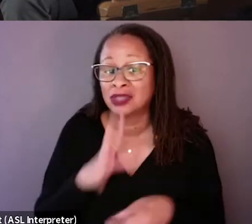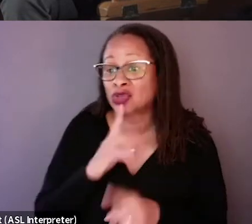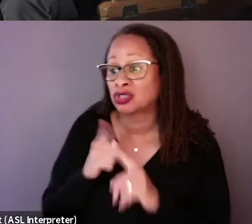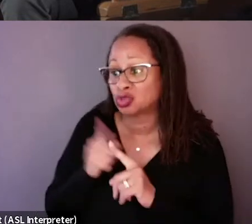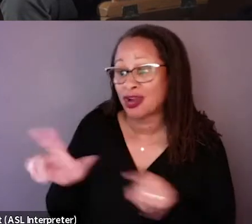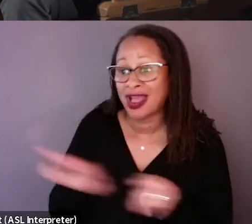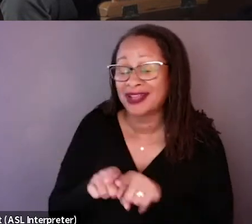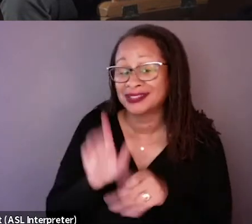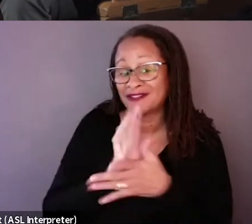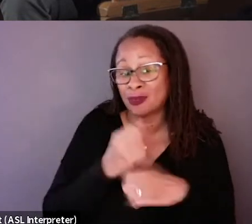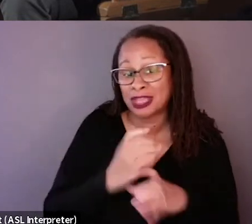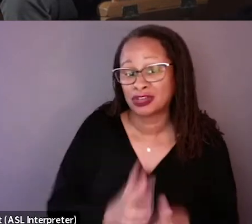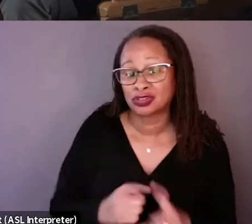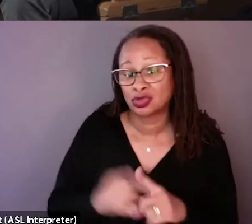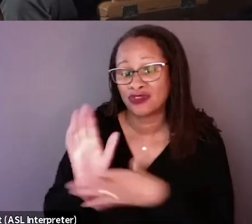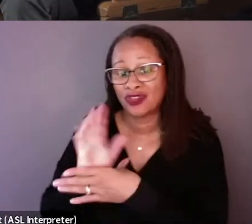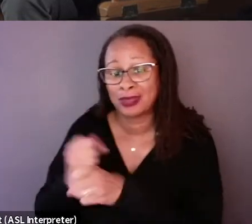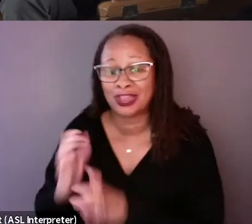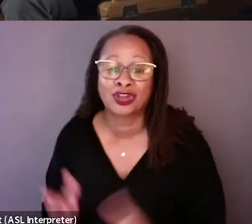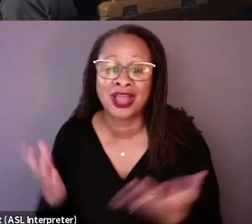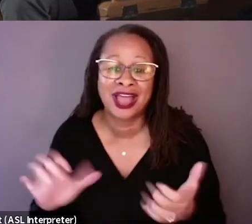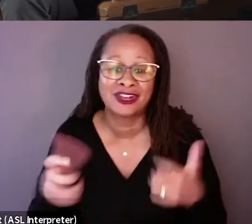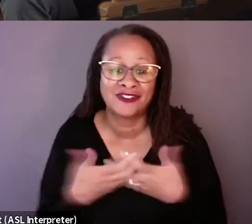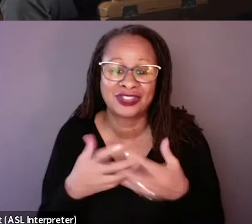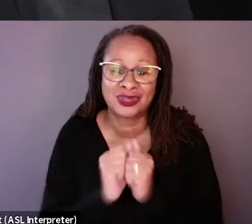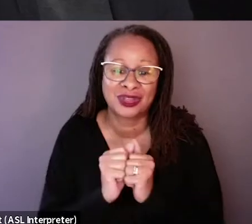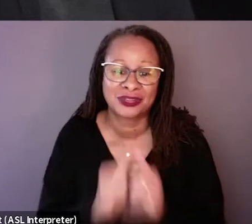filmmaker, like, how did all of these pieces fit together?